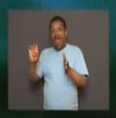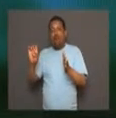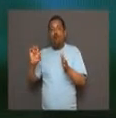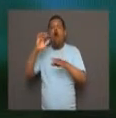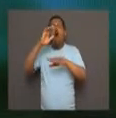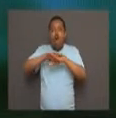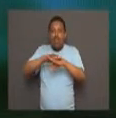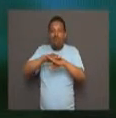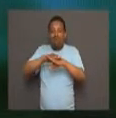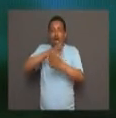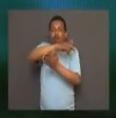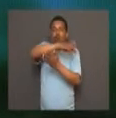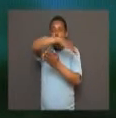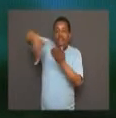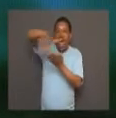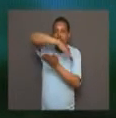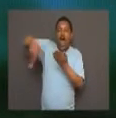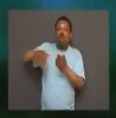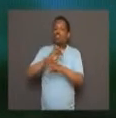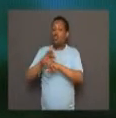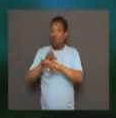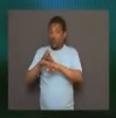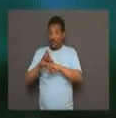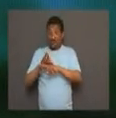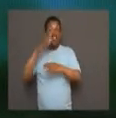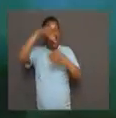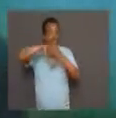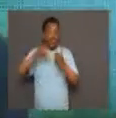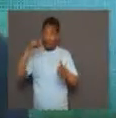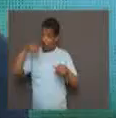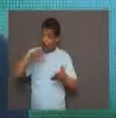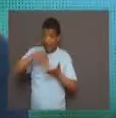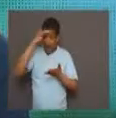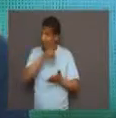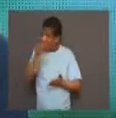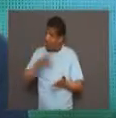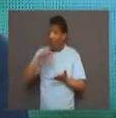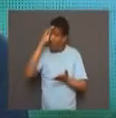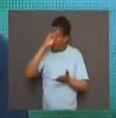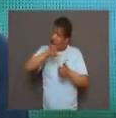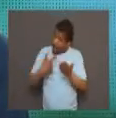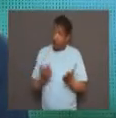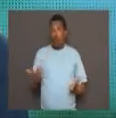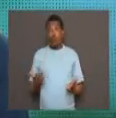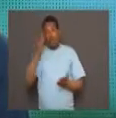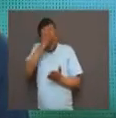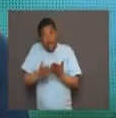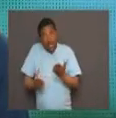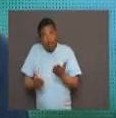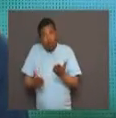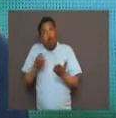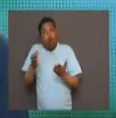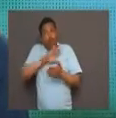of Abe on the border of Djibouti. In today's lesson, you